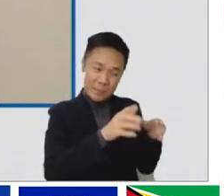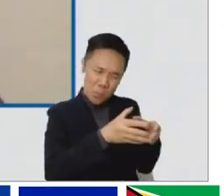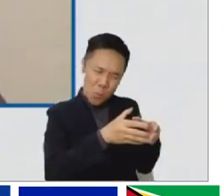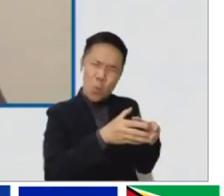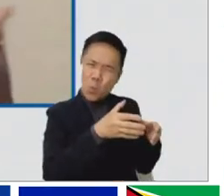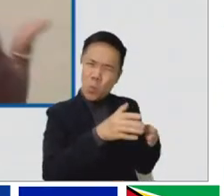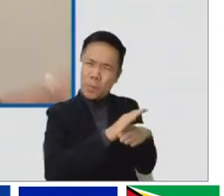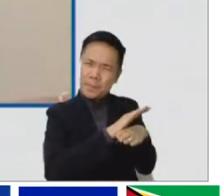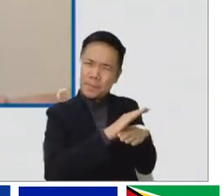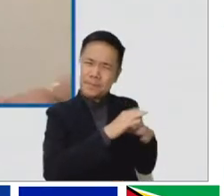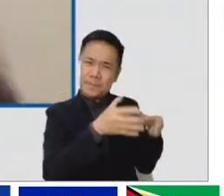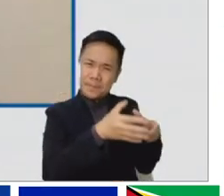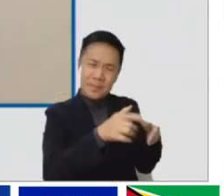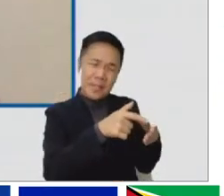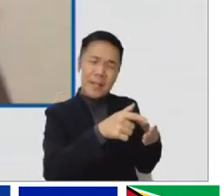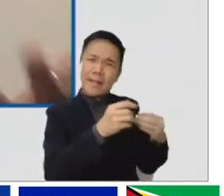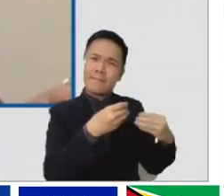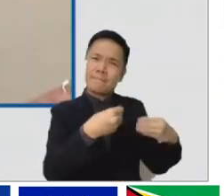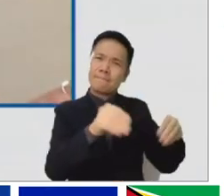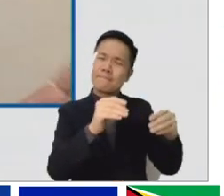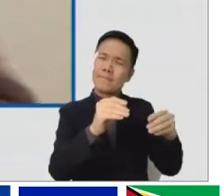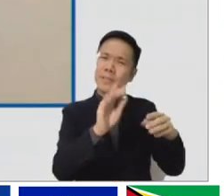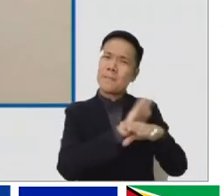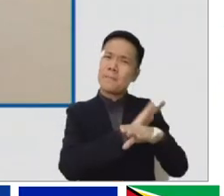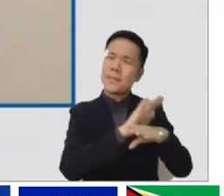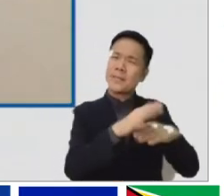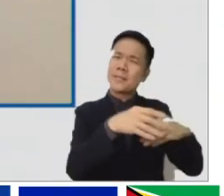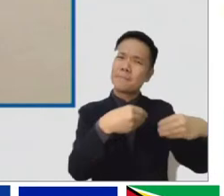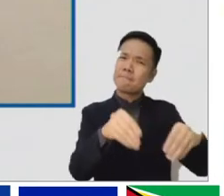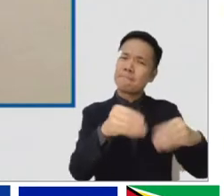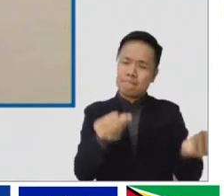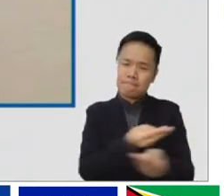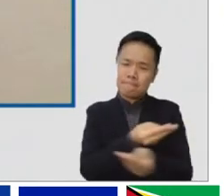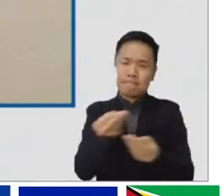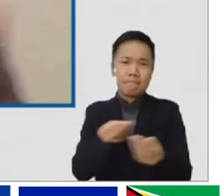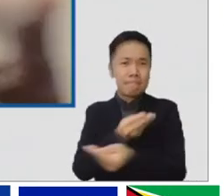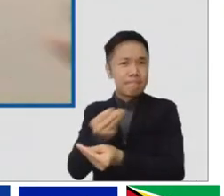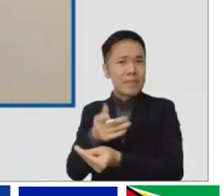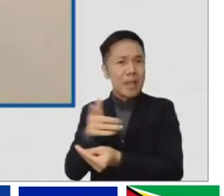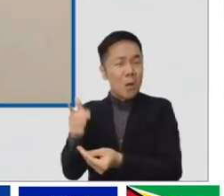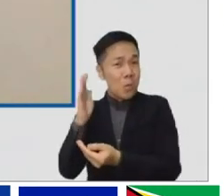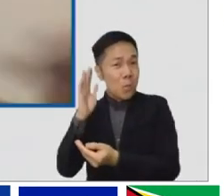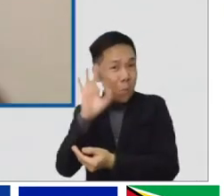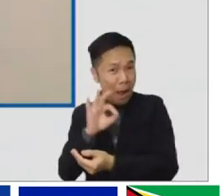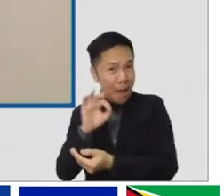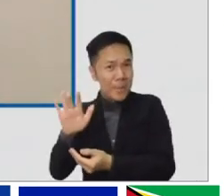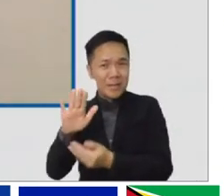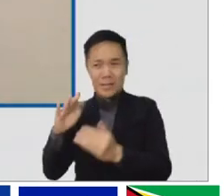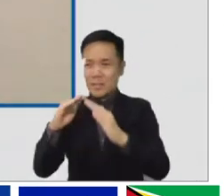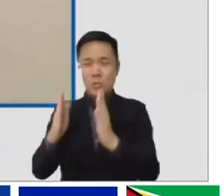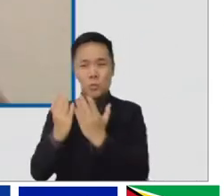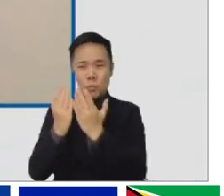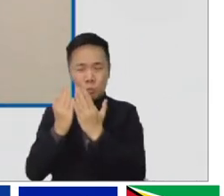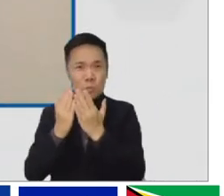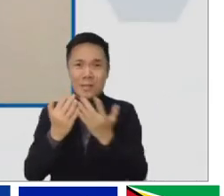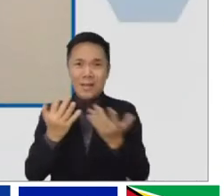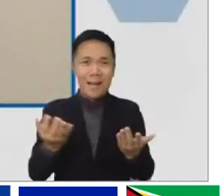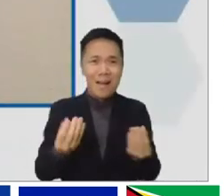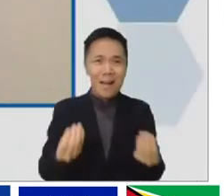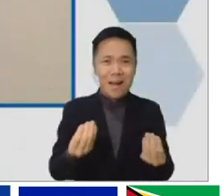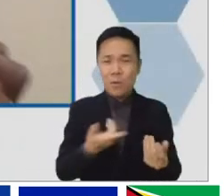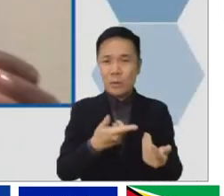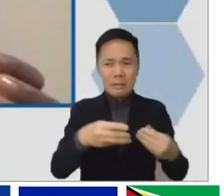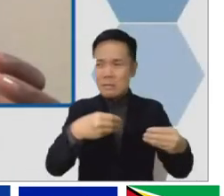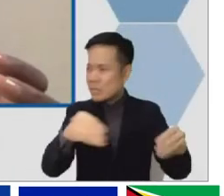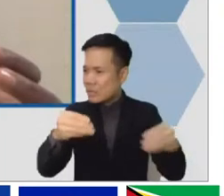sell on their trays, because schools were closed, so that persons could not sell on their trays, so that those small